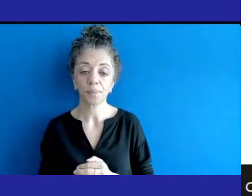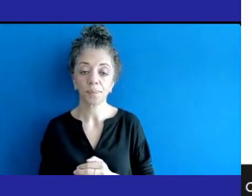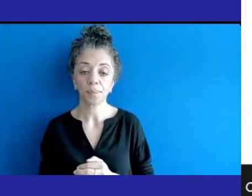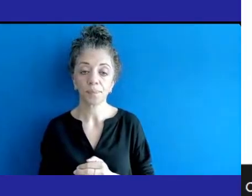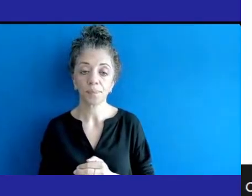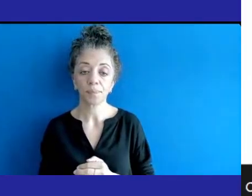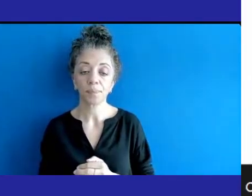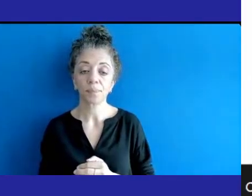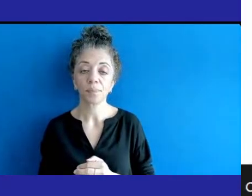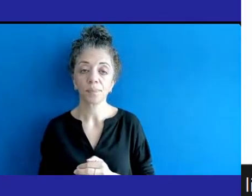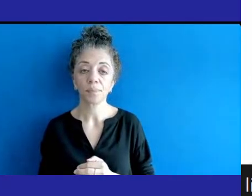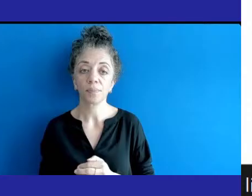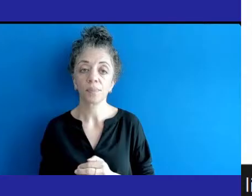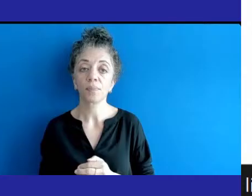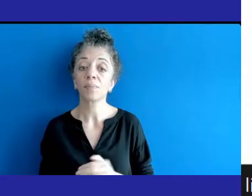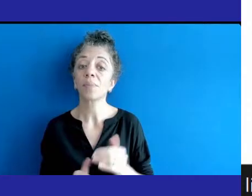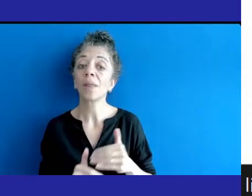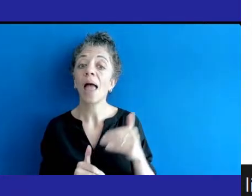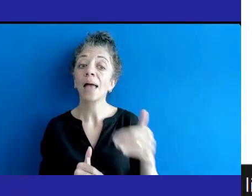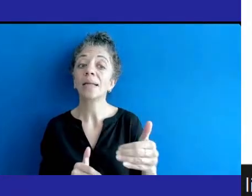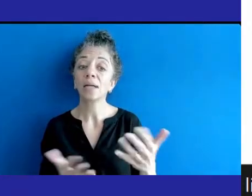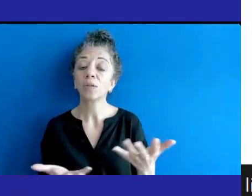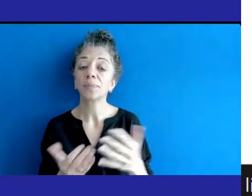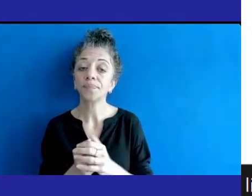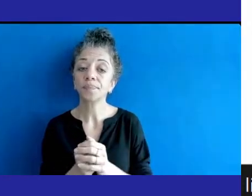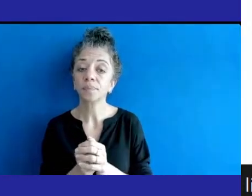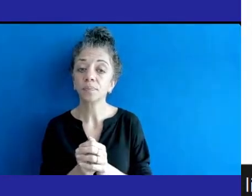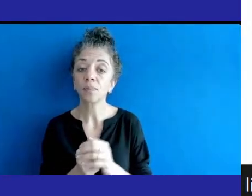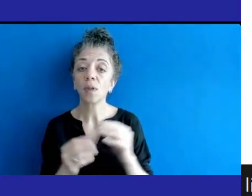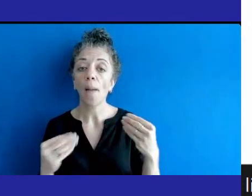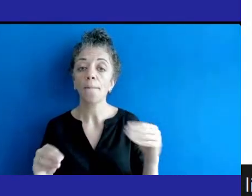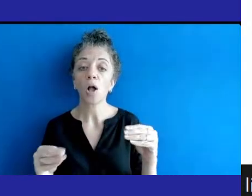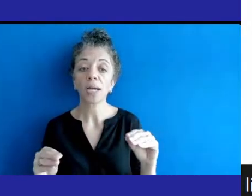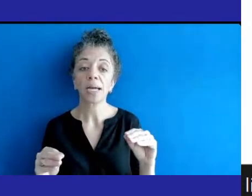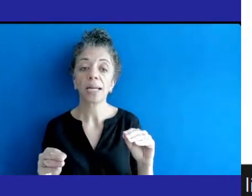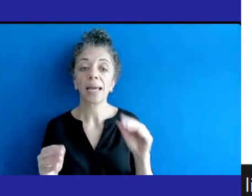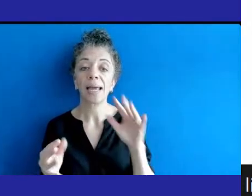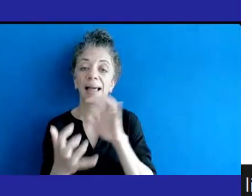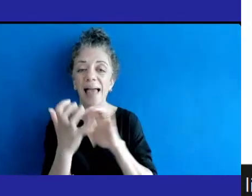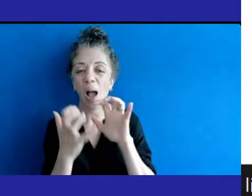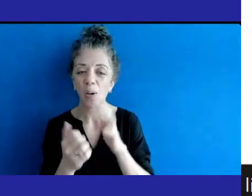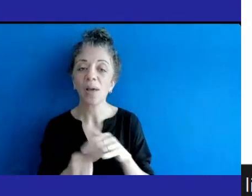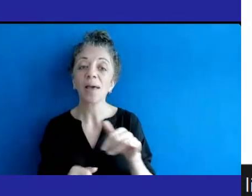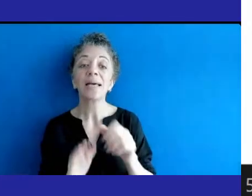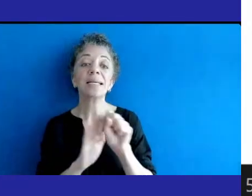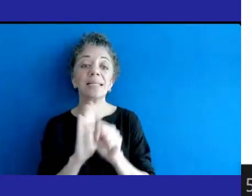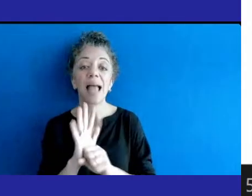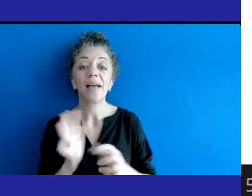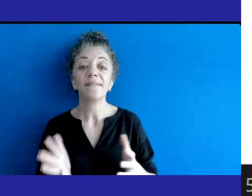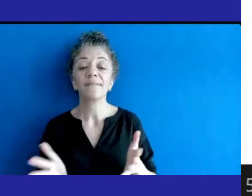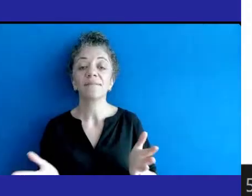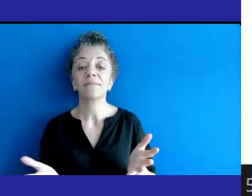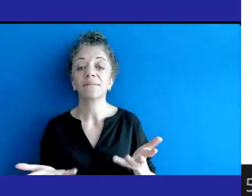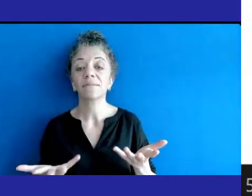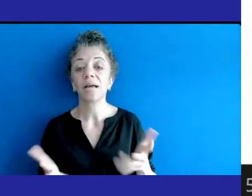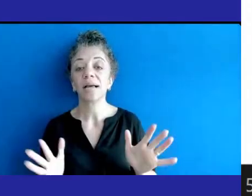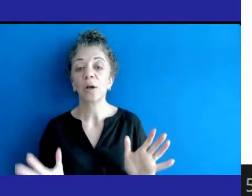The next area is on Marketing Cloud. The state has encouraged plans to really